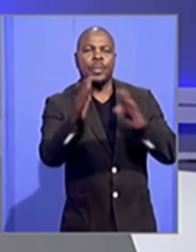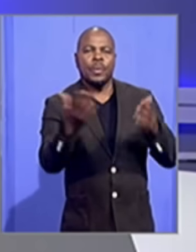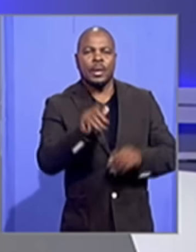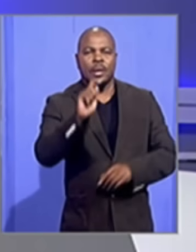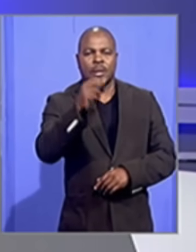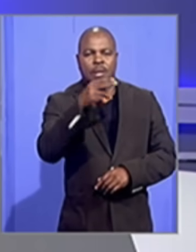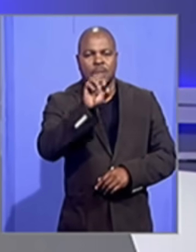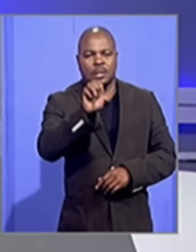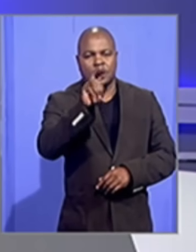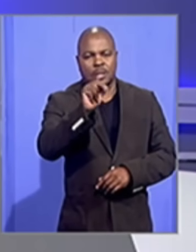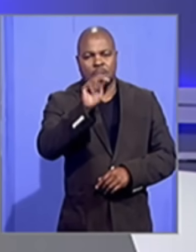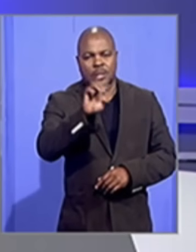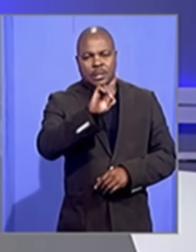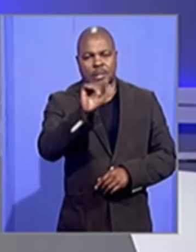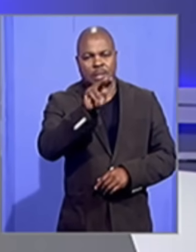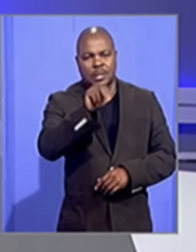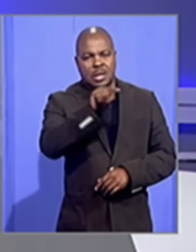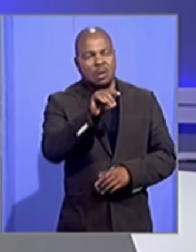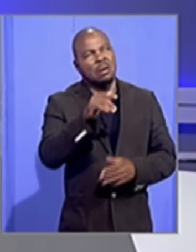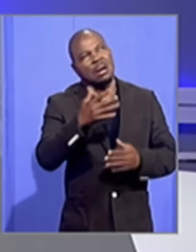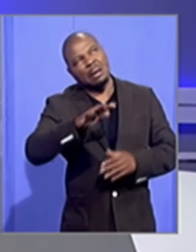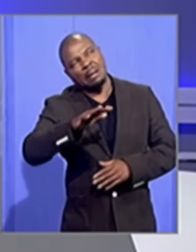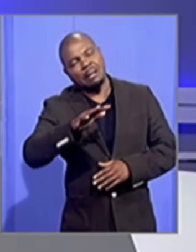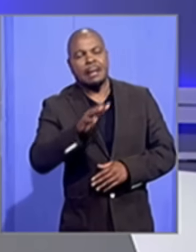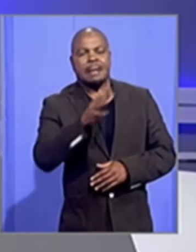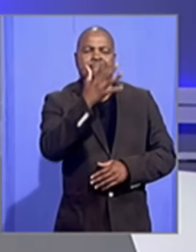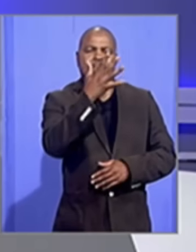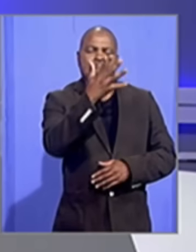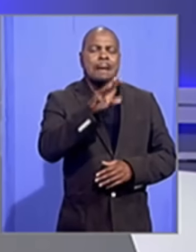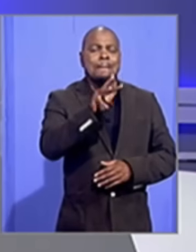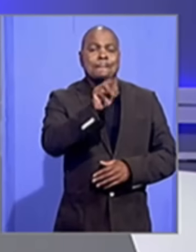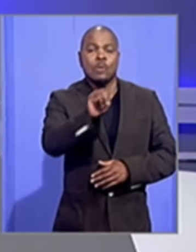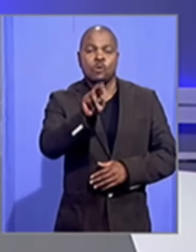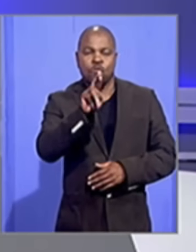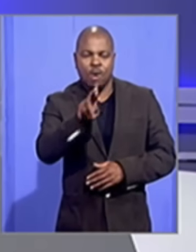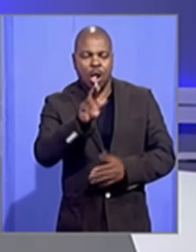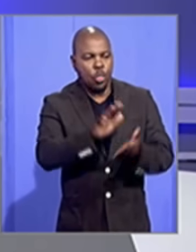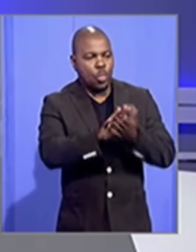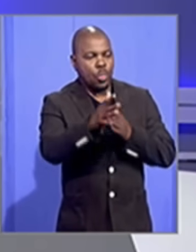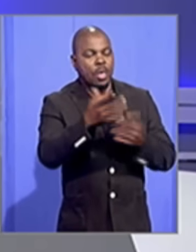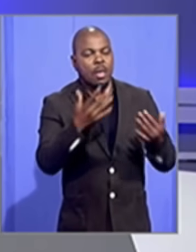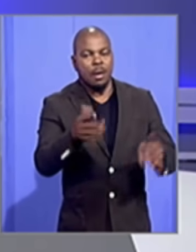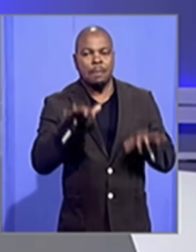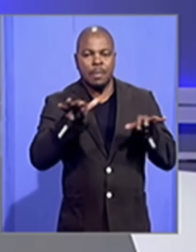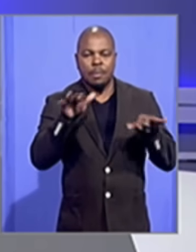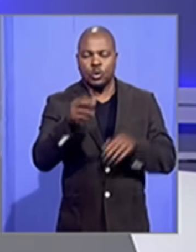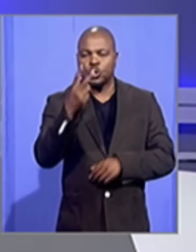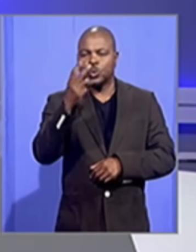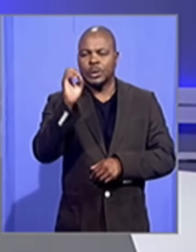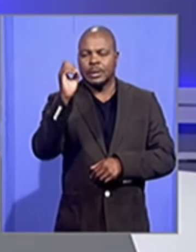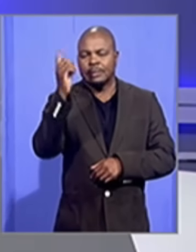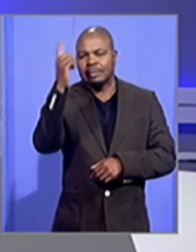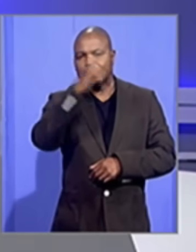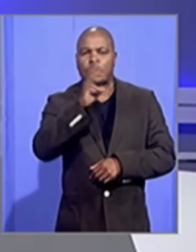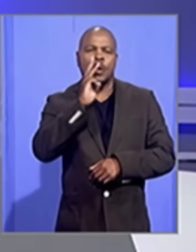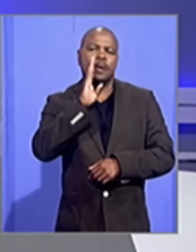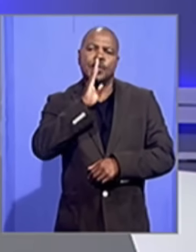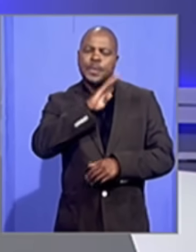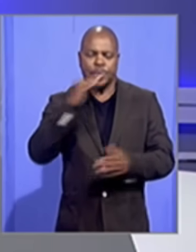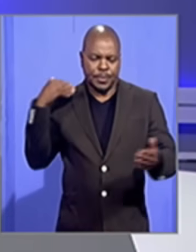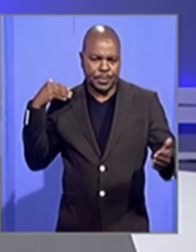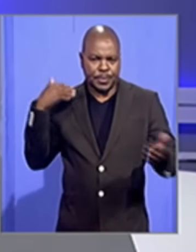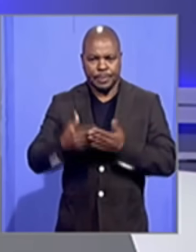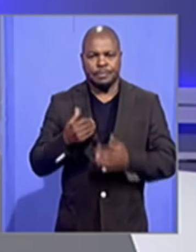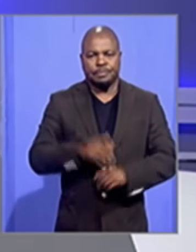e balelwang go diranta di le dimilione di le tlhano e tlogetse baagi ba sena metsi malatsi a feta 20 ga jaana.